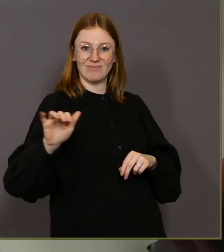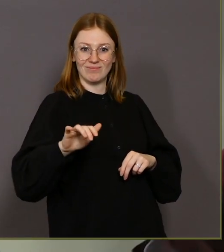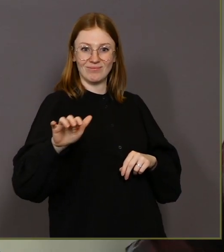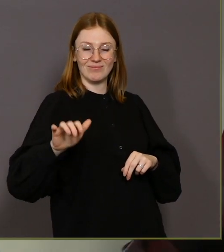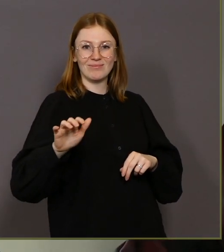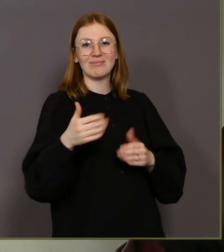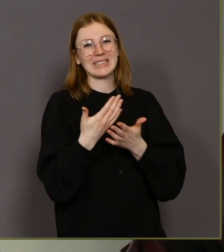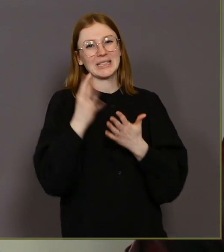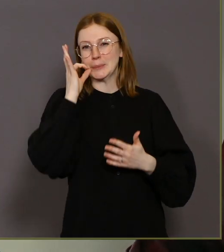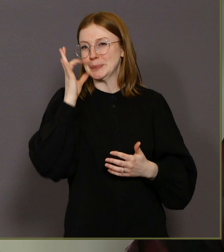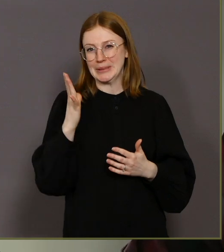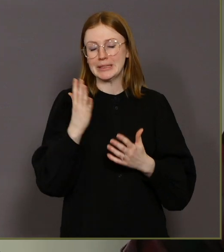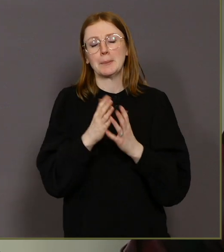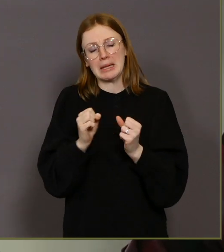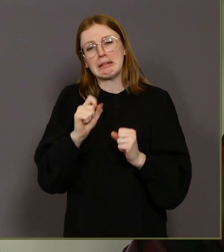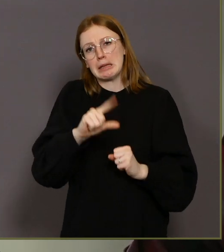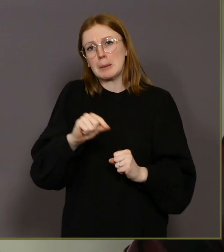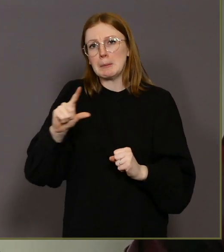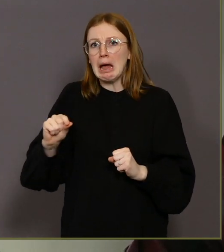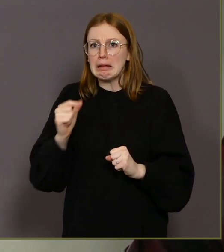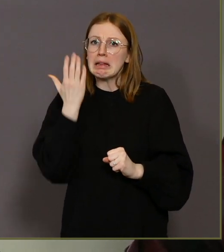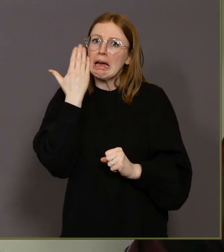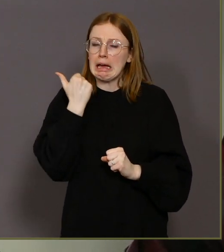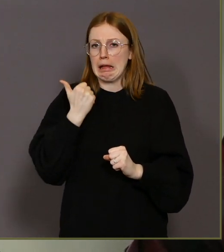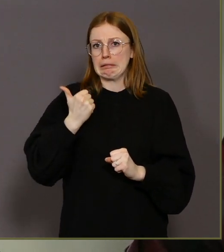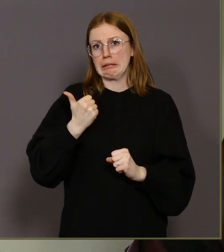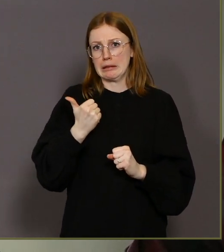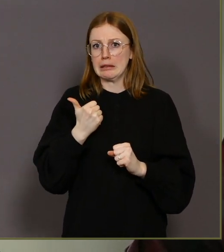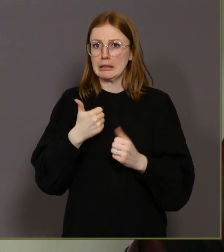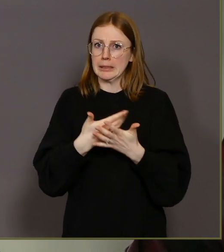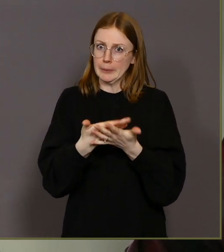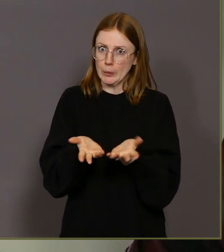but sometimes it can be made possible by that.